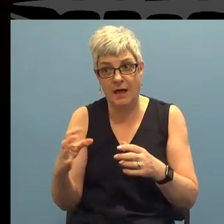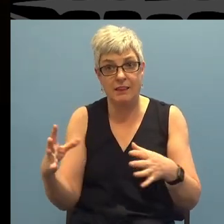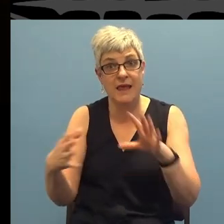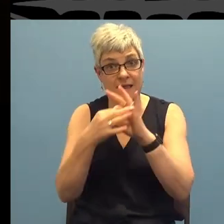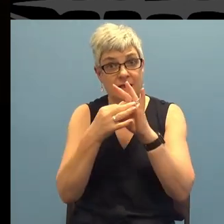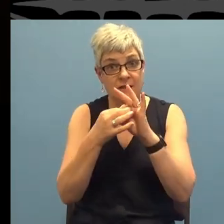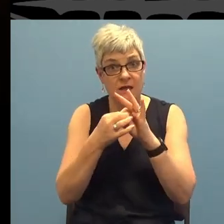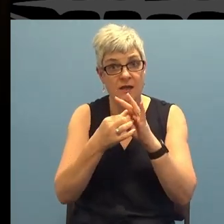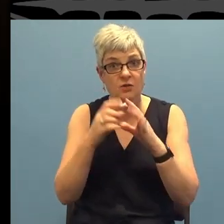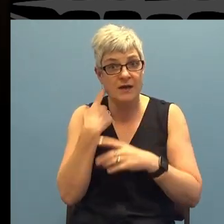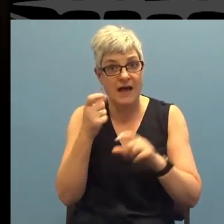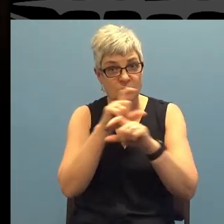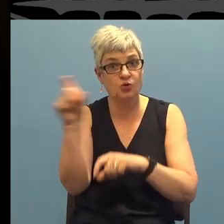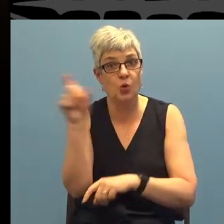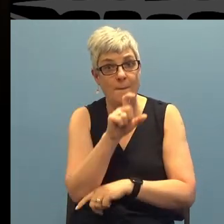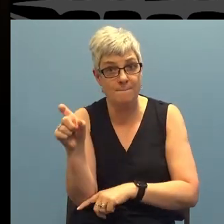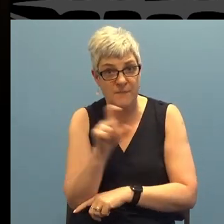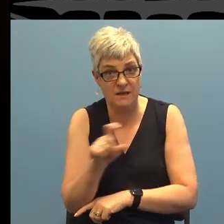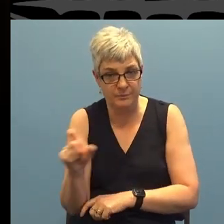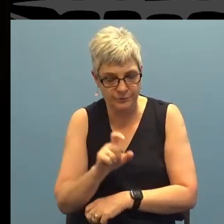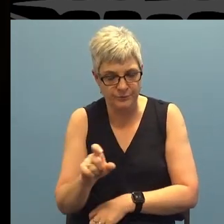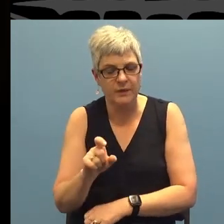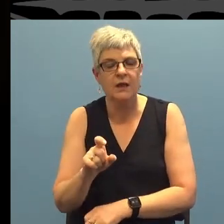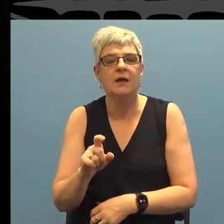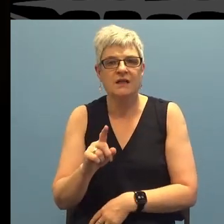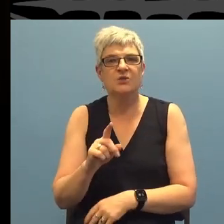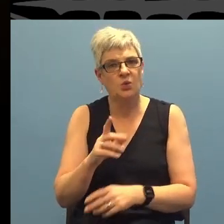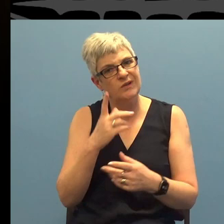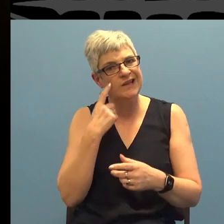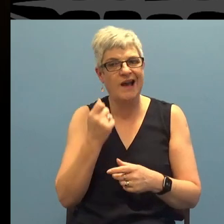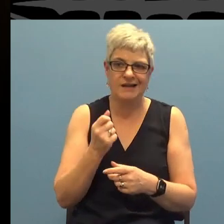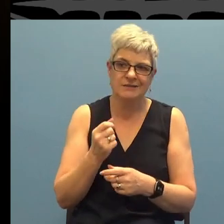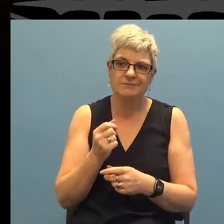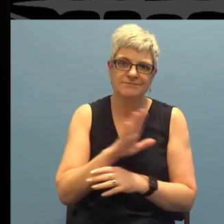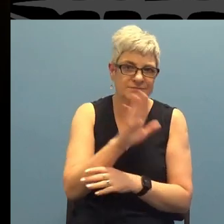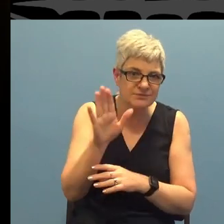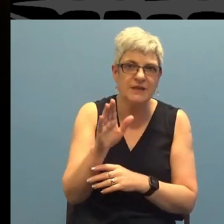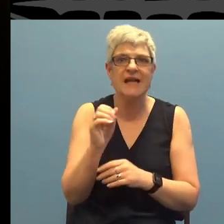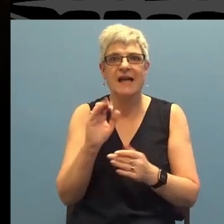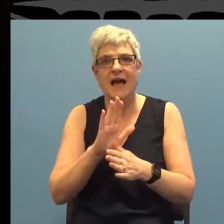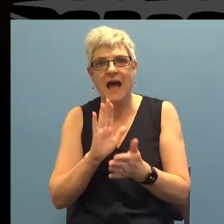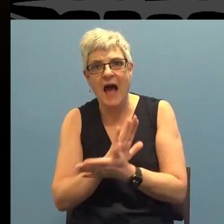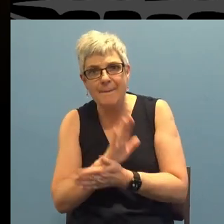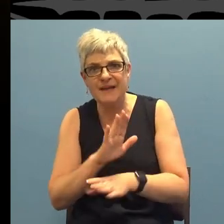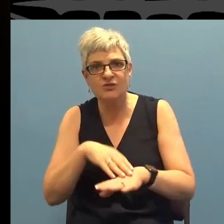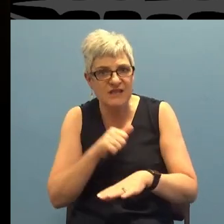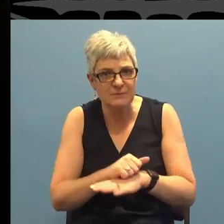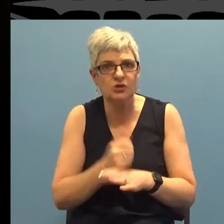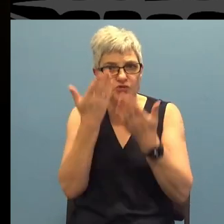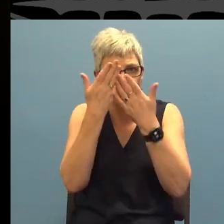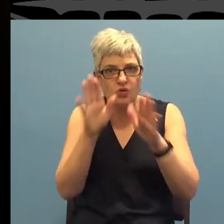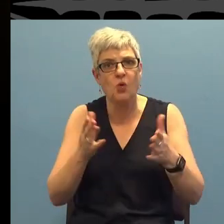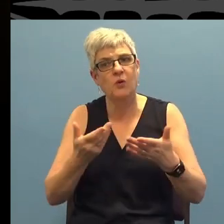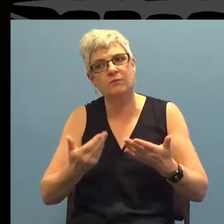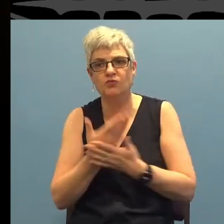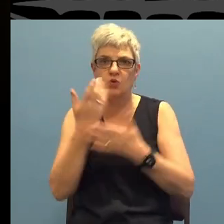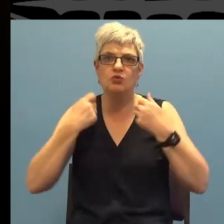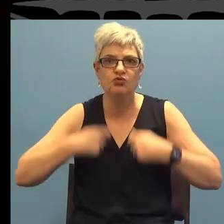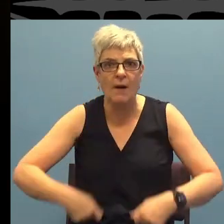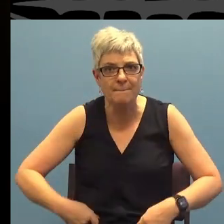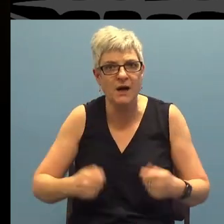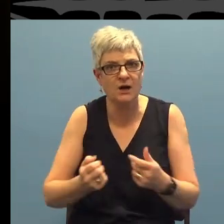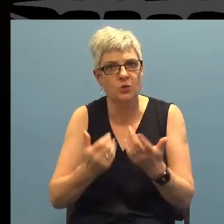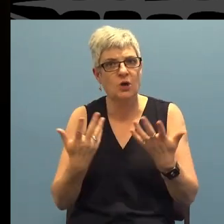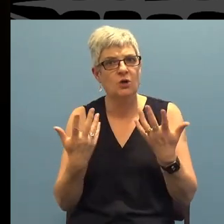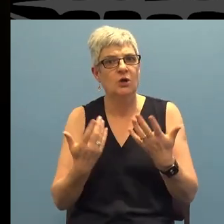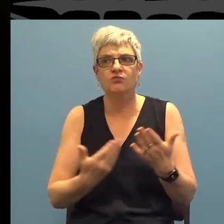is around. Wish them happy Christmas. Come and show us your new jumper or your latest gizmo that you've been given